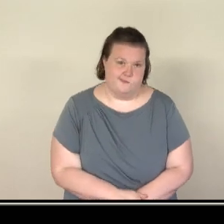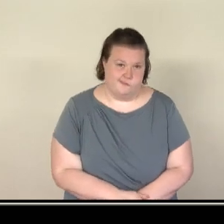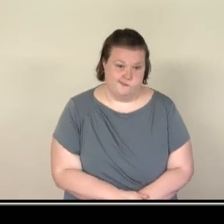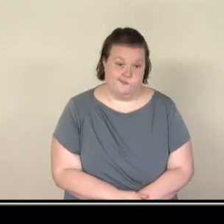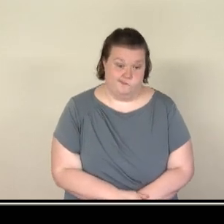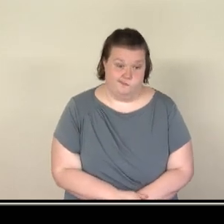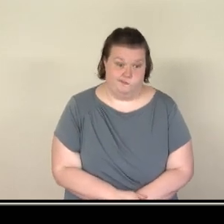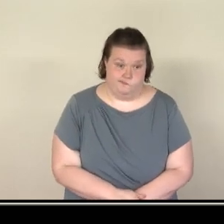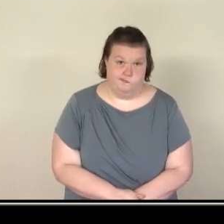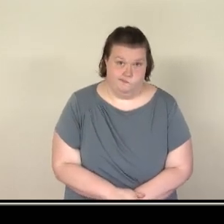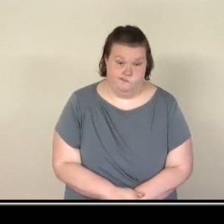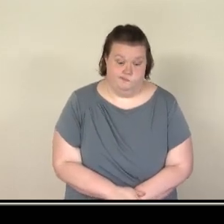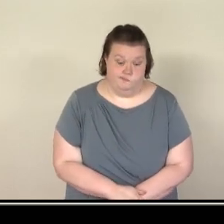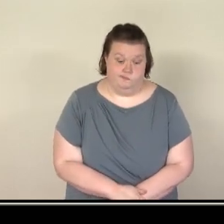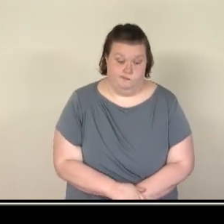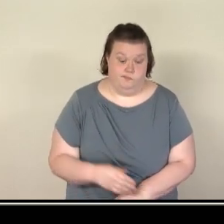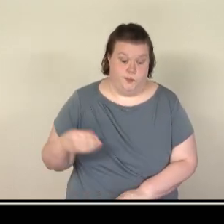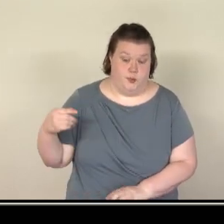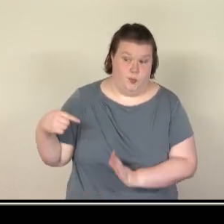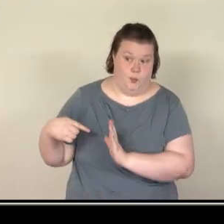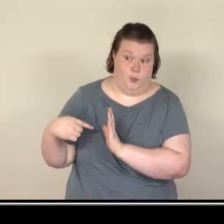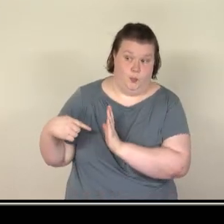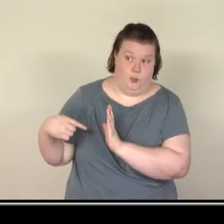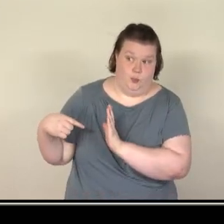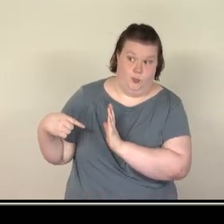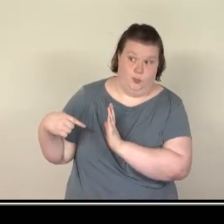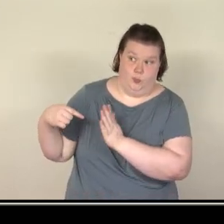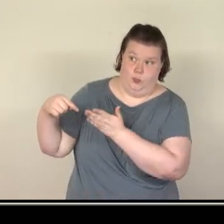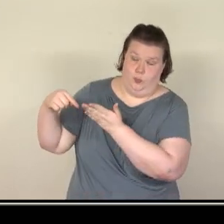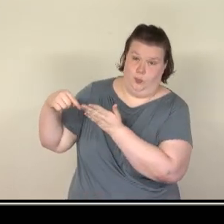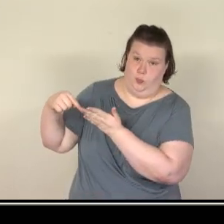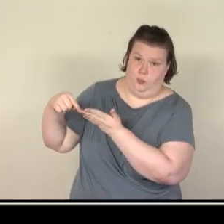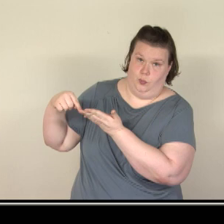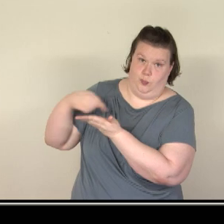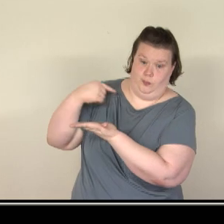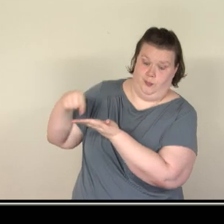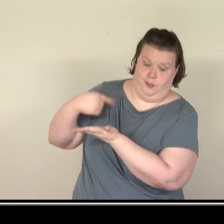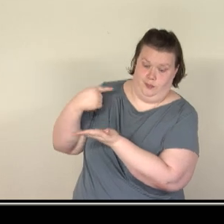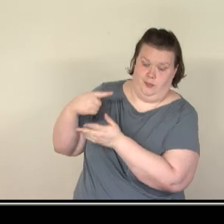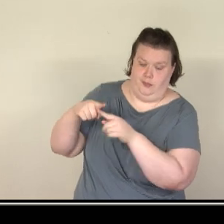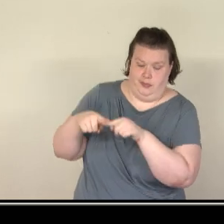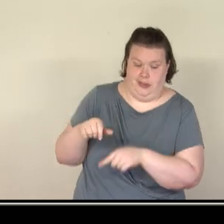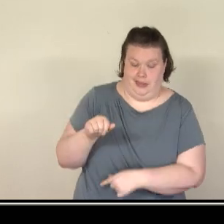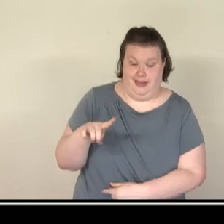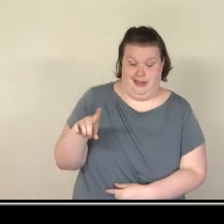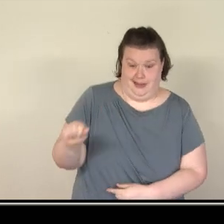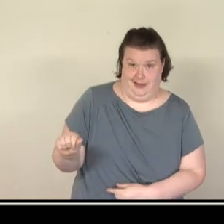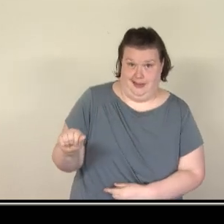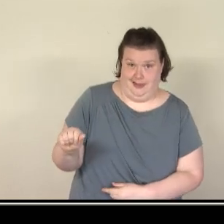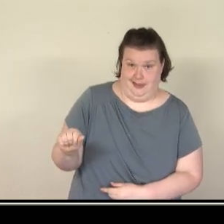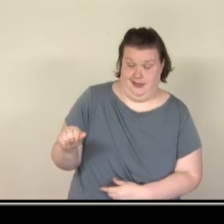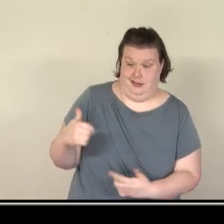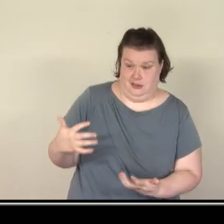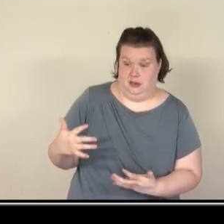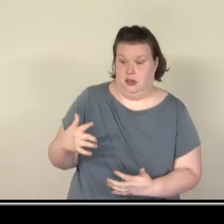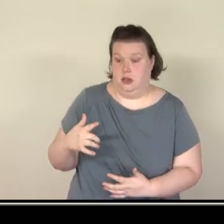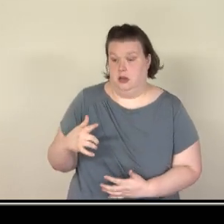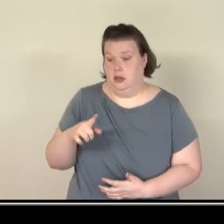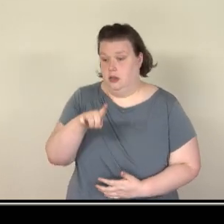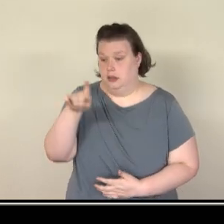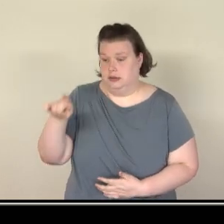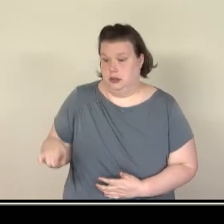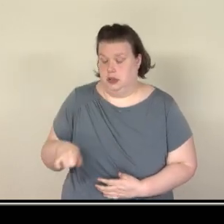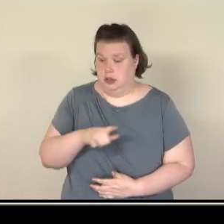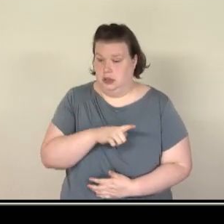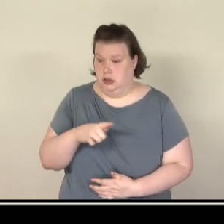very significant, since we're have been funded on ADA, and we'll continue, I think, with this. The legislation for